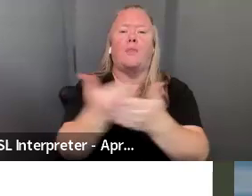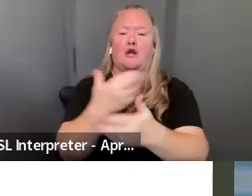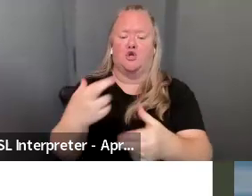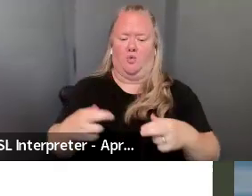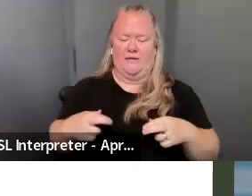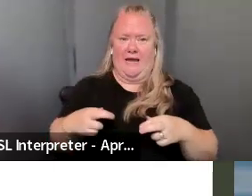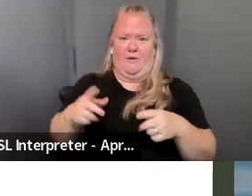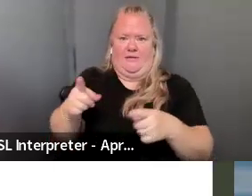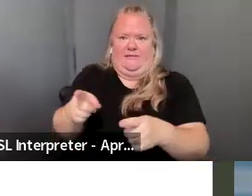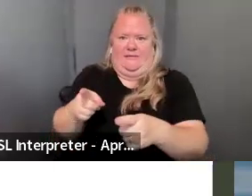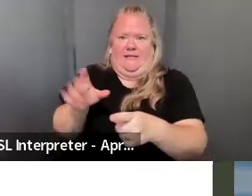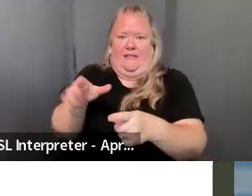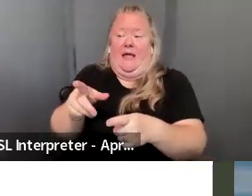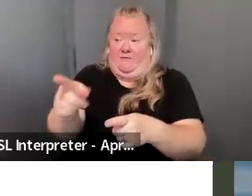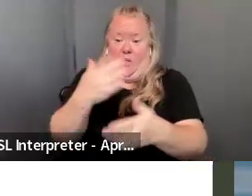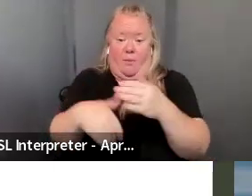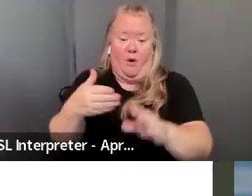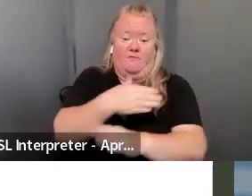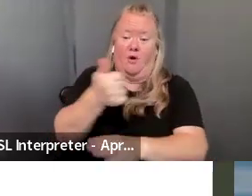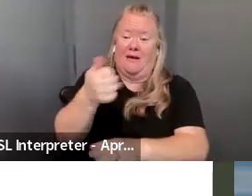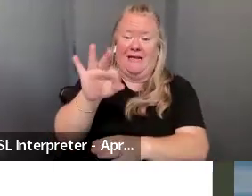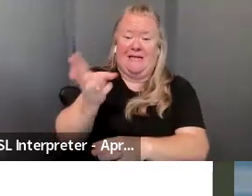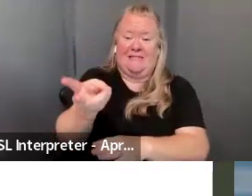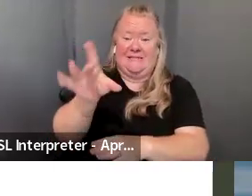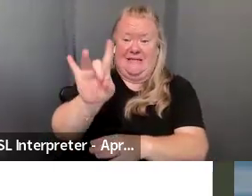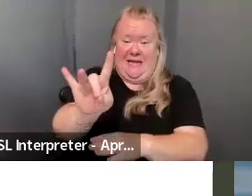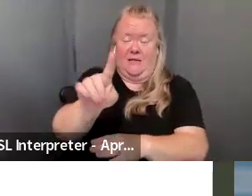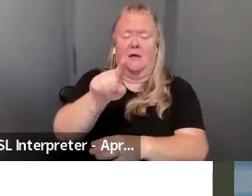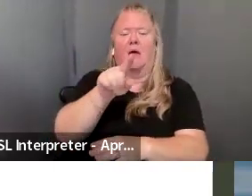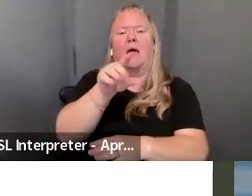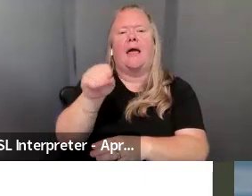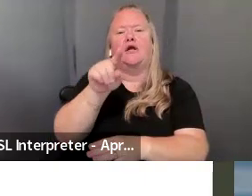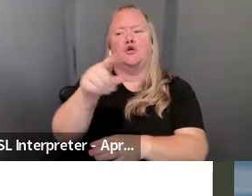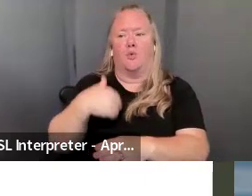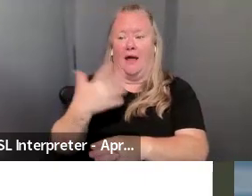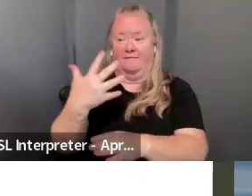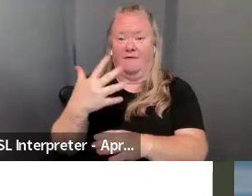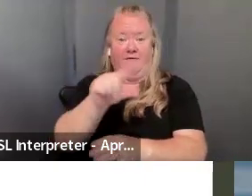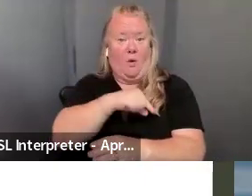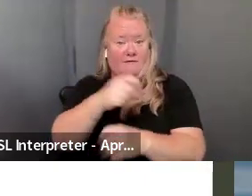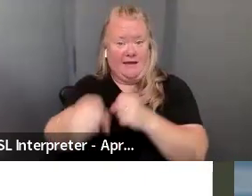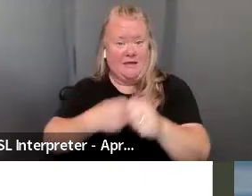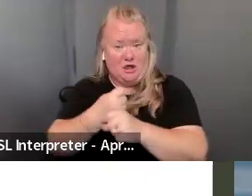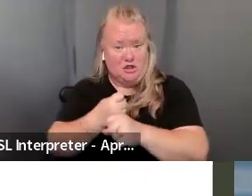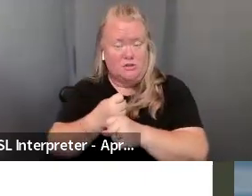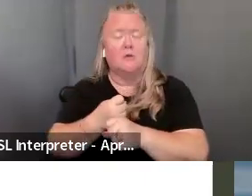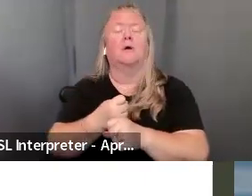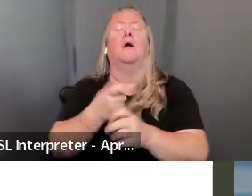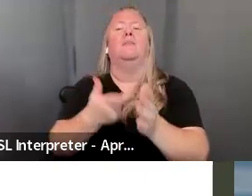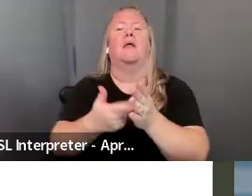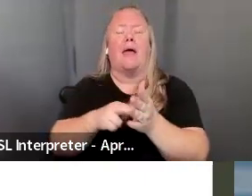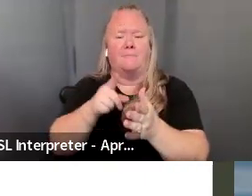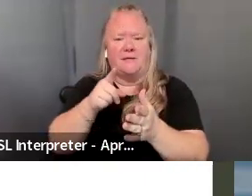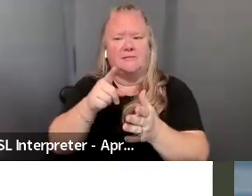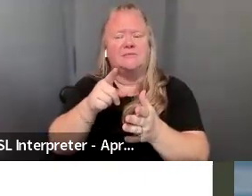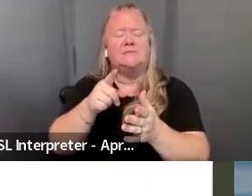pathway. So if you were born before 1968 and had 5 qualifying years, then in that case,